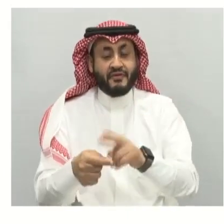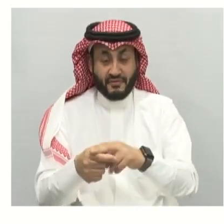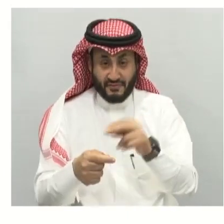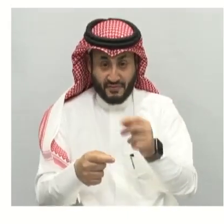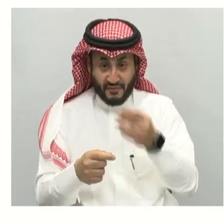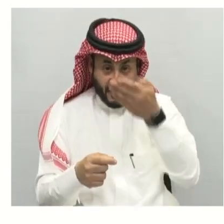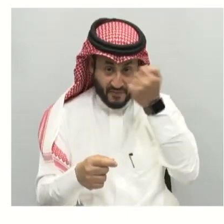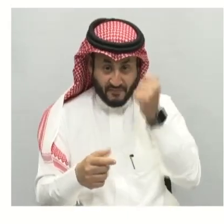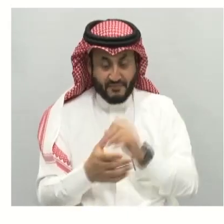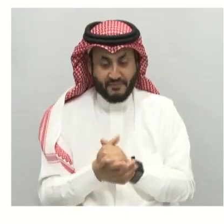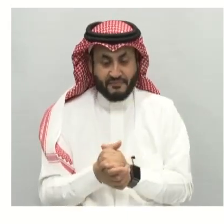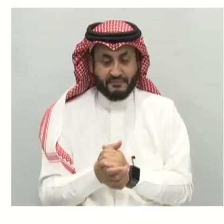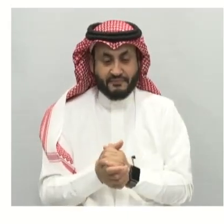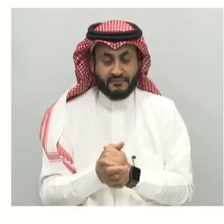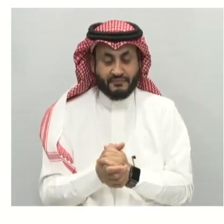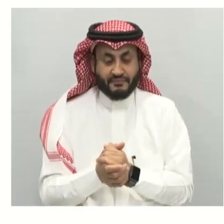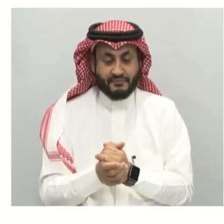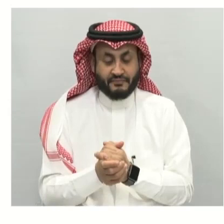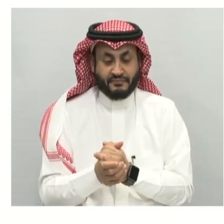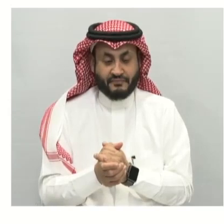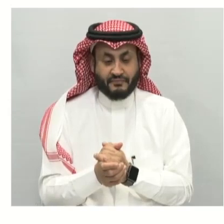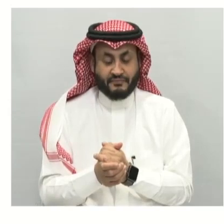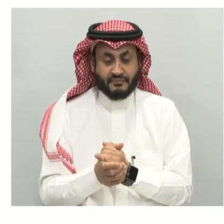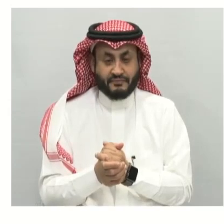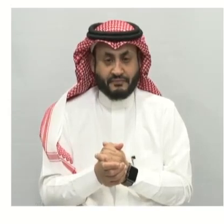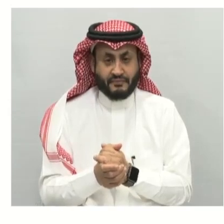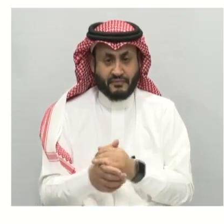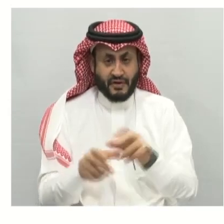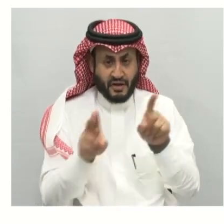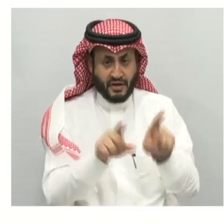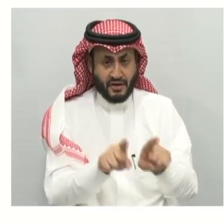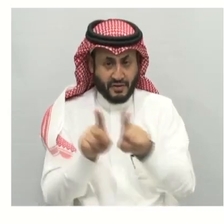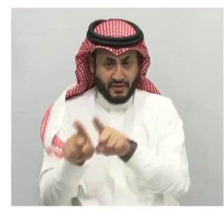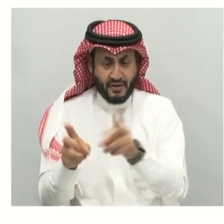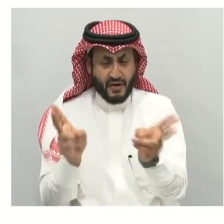them. Practice and act out the talk in pairs.